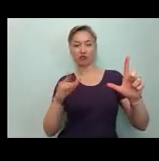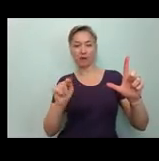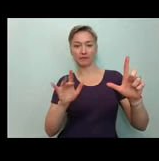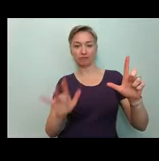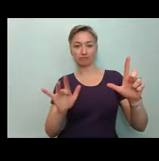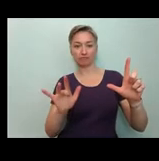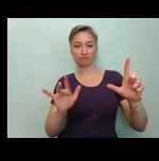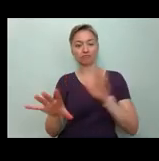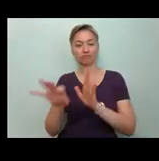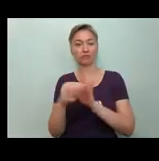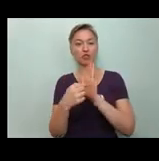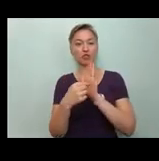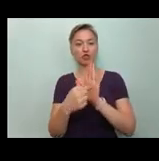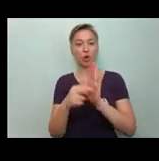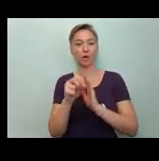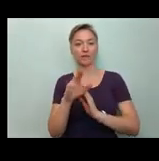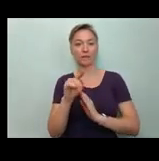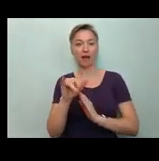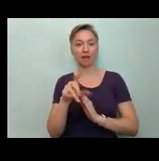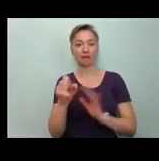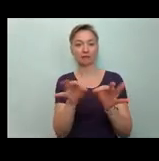then selecting show subtitles.